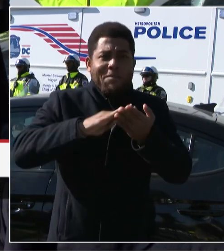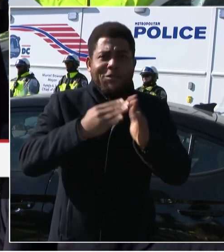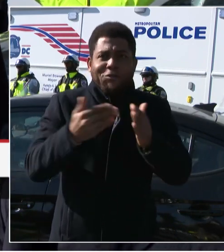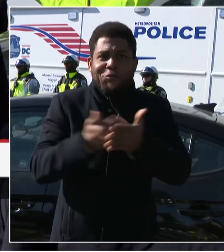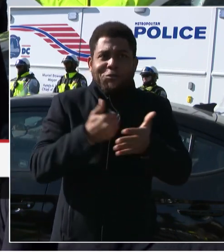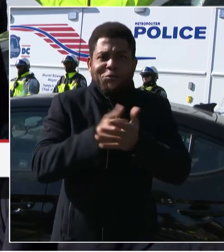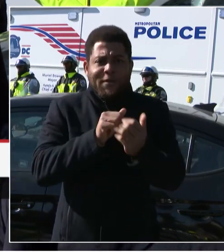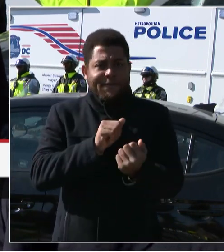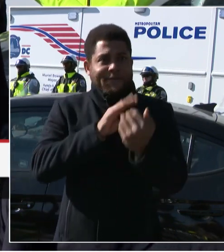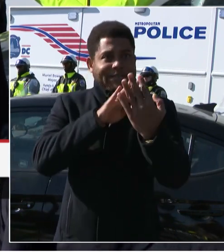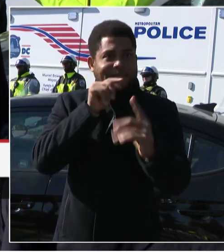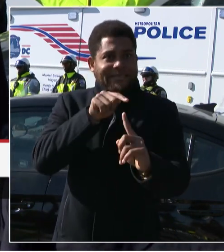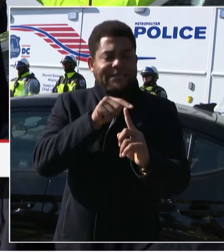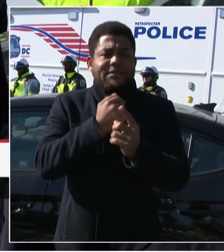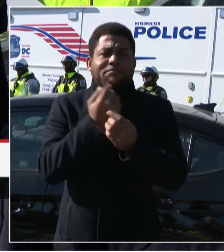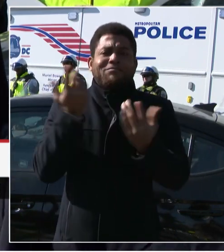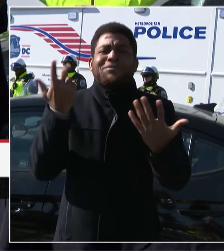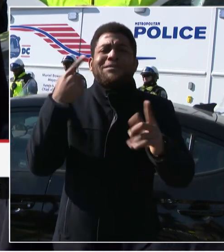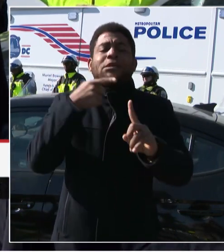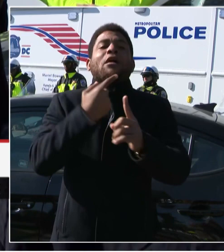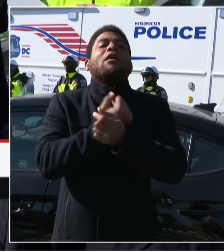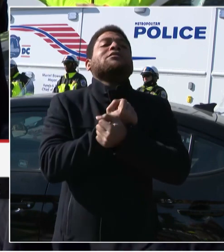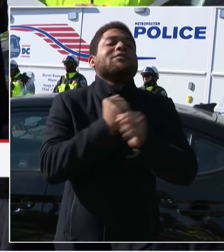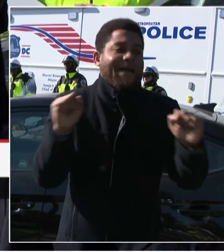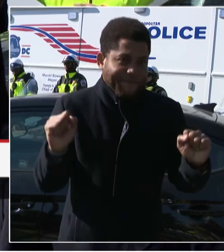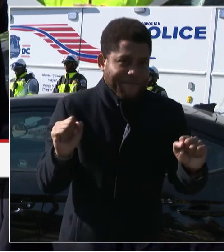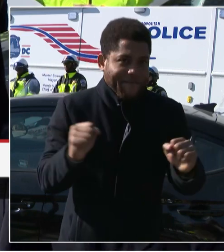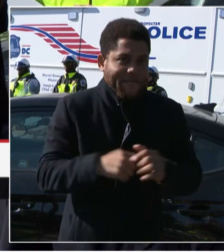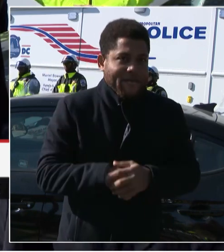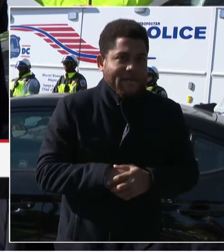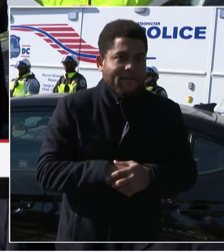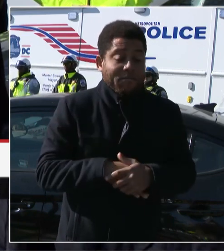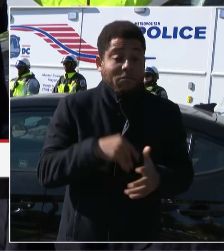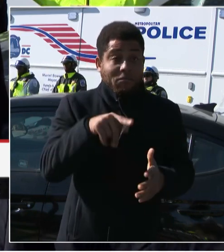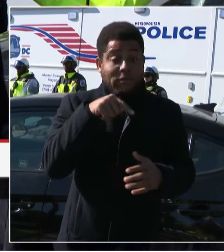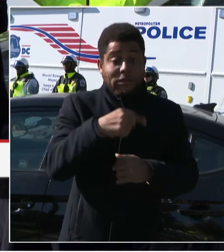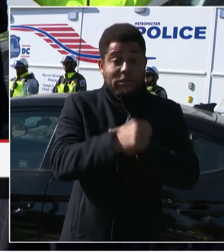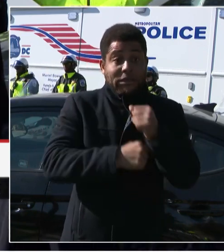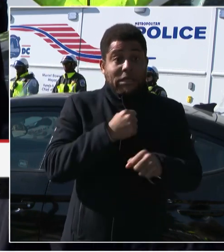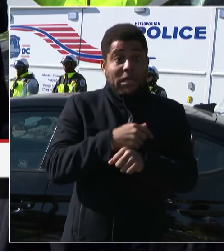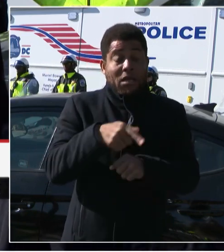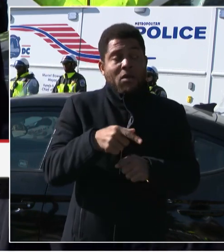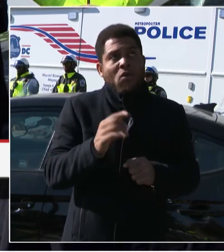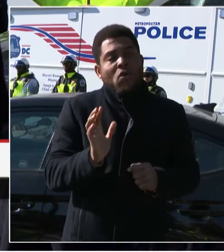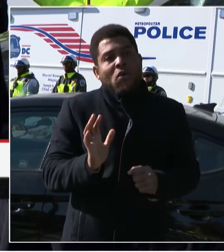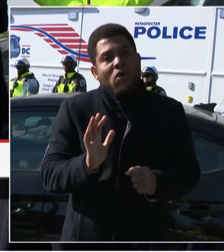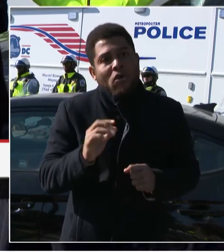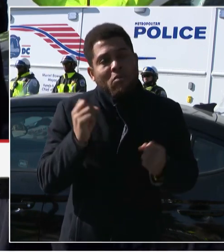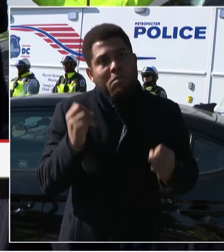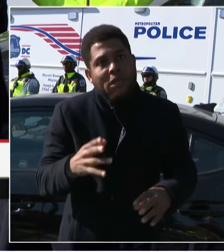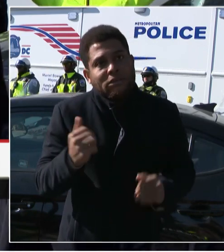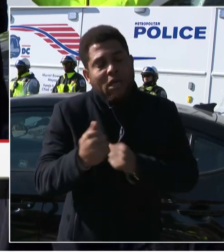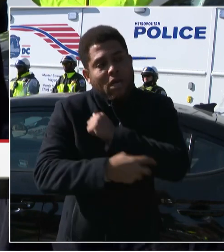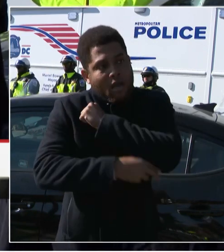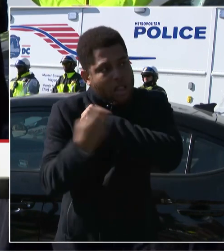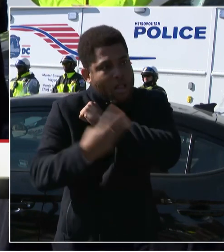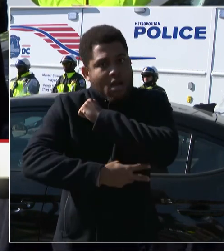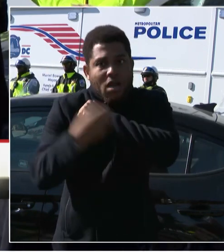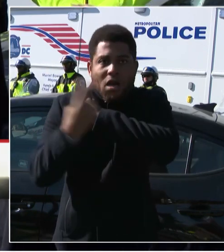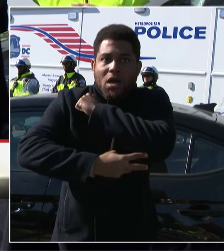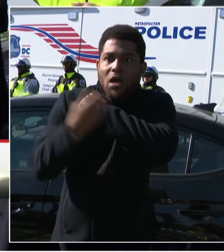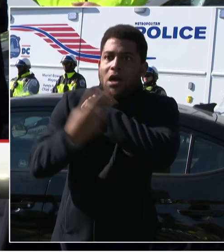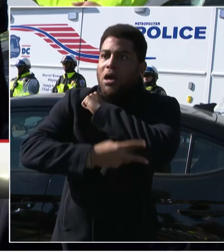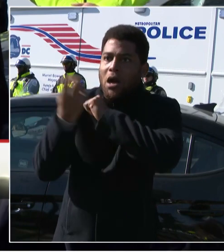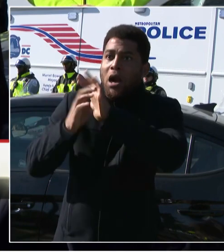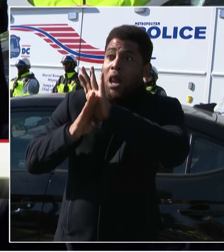help keep us safer. This year, we've seen a significant increase in the number of stolen vehicles and carjackings in the district. We